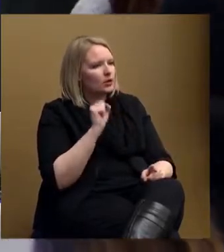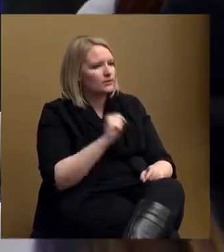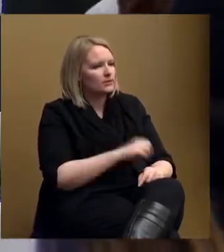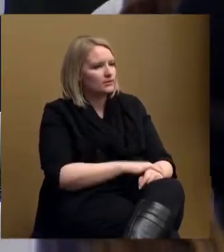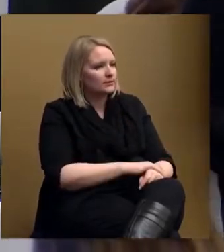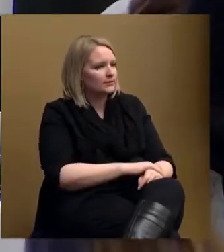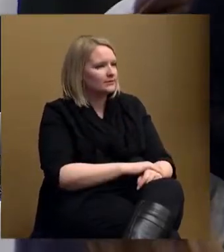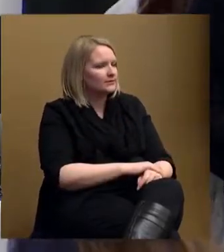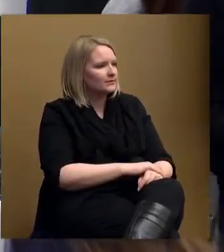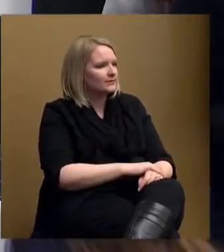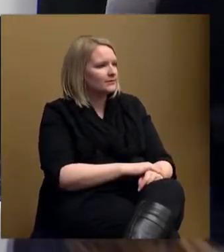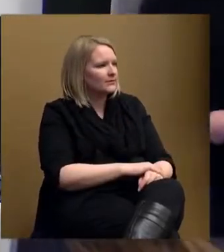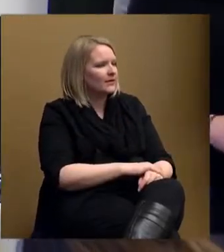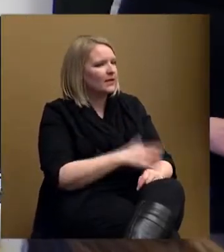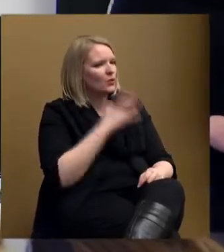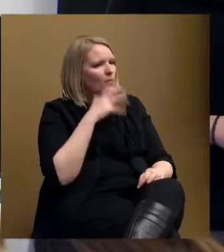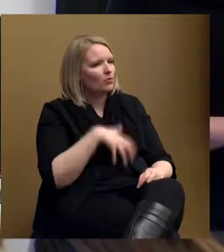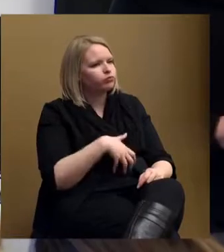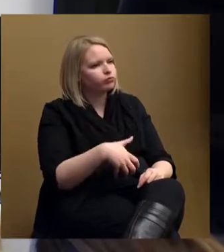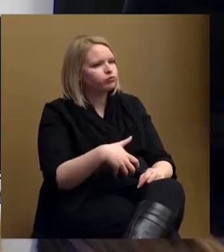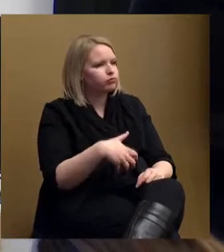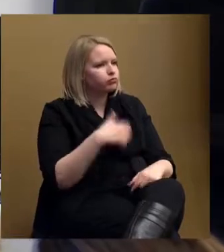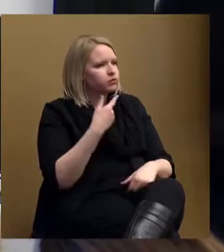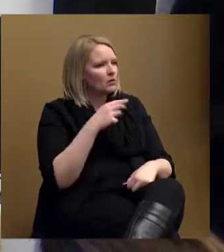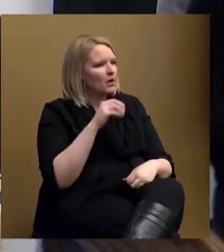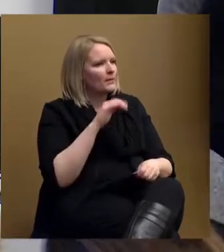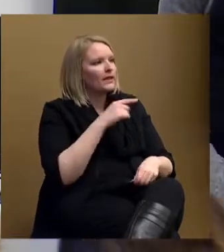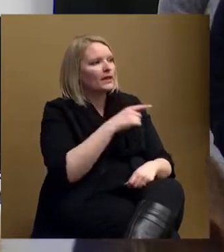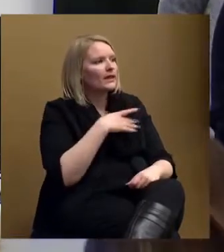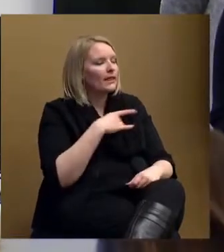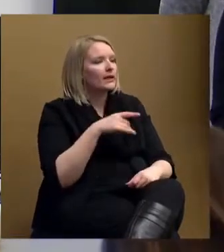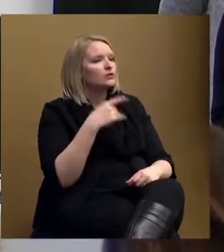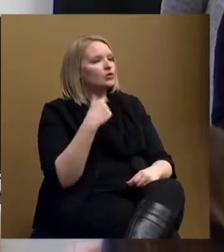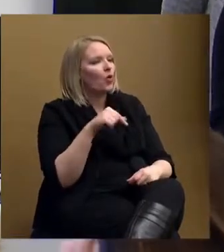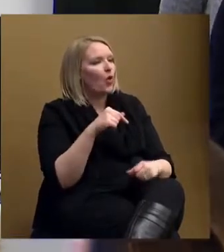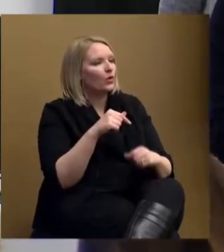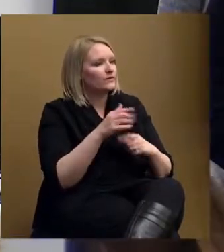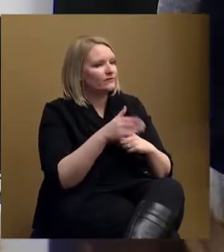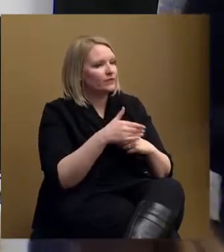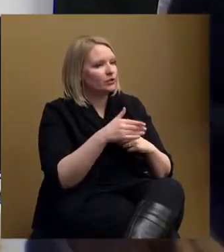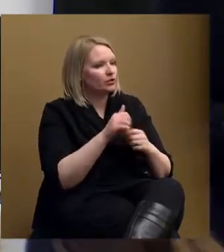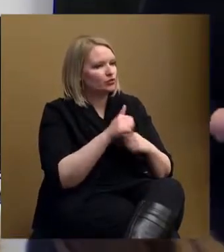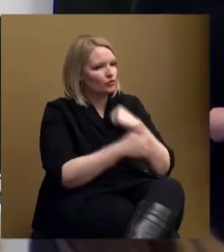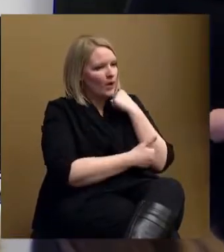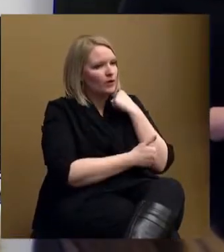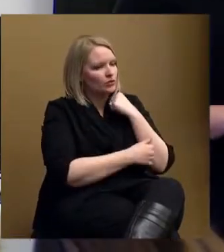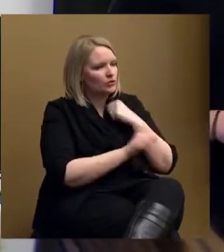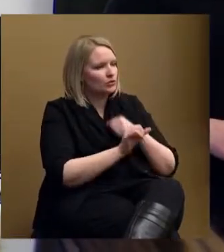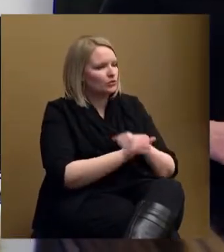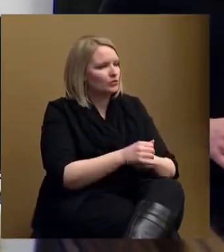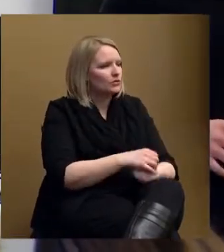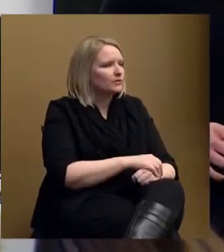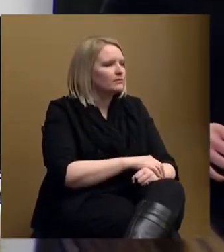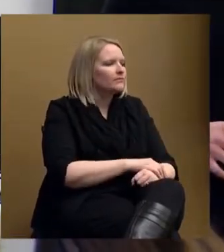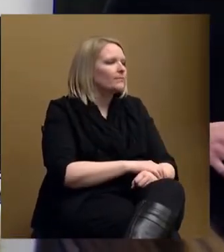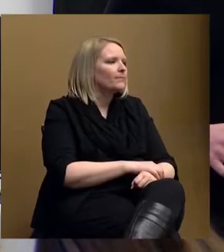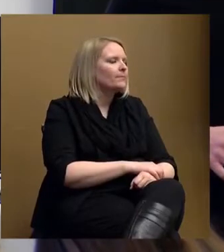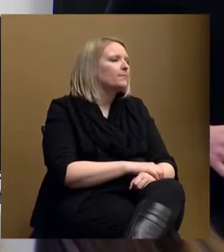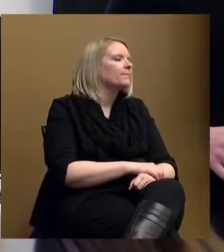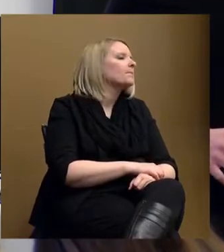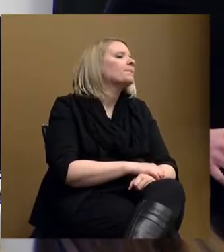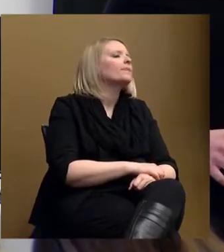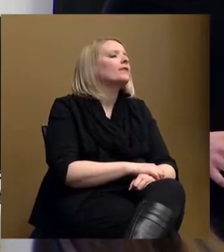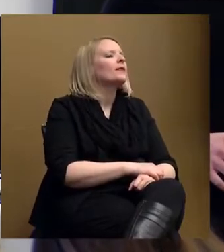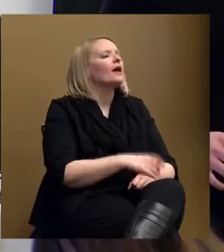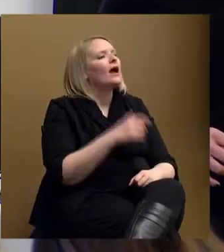bears. He's going to have a belly full of gummy bears. He likes goldfish crackers too. Okay. So I'm thinking